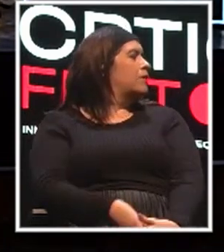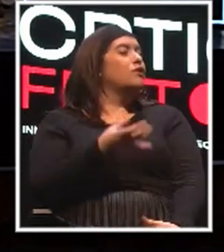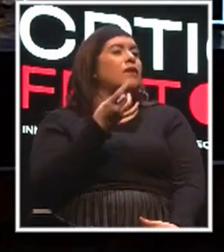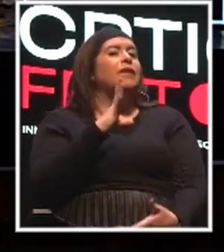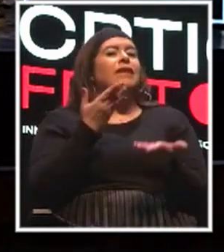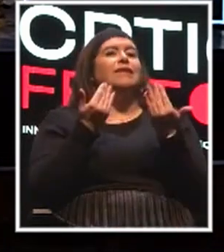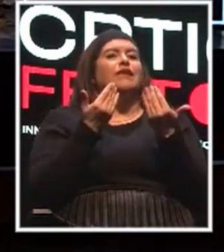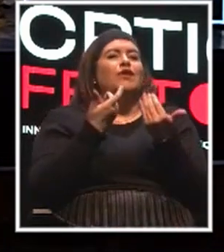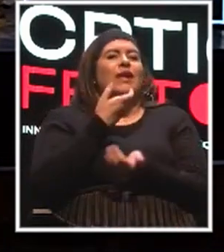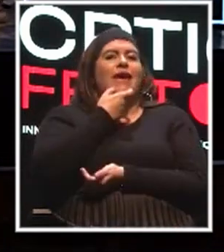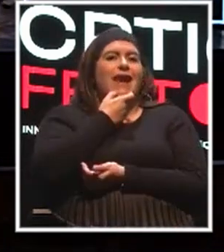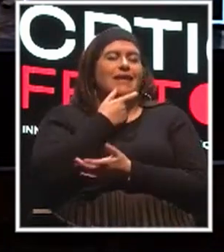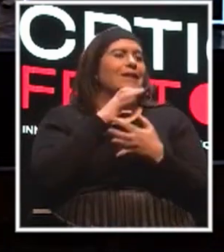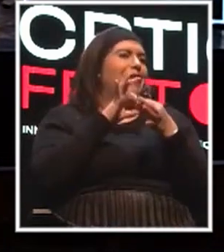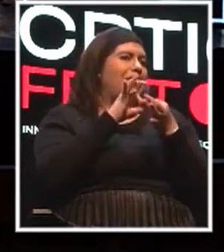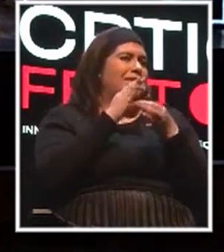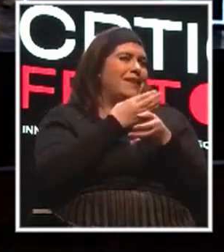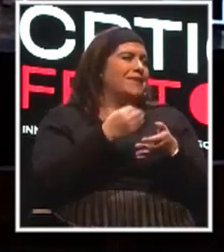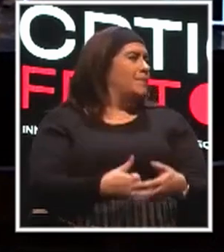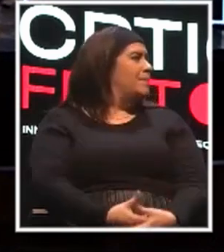So Thank you. Thank you.